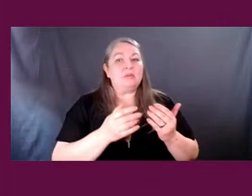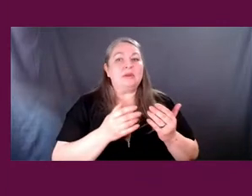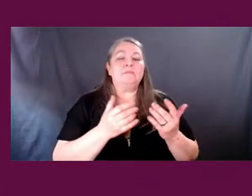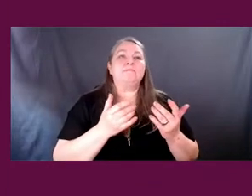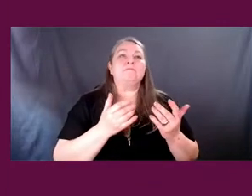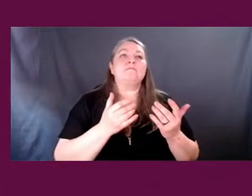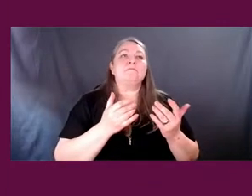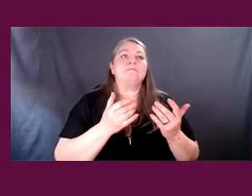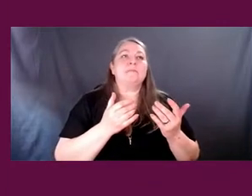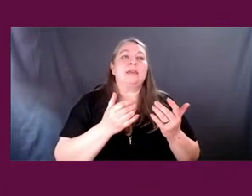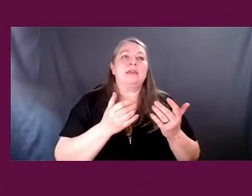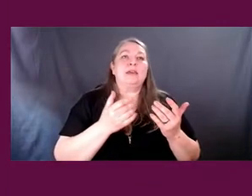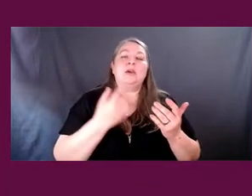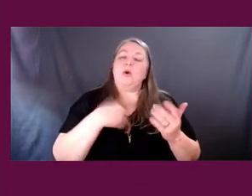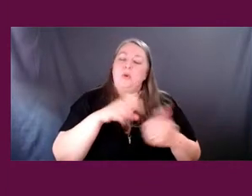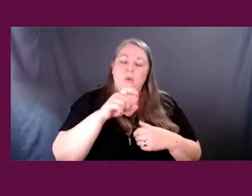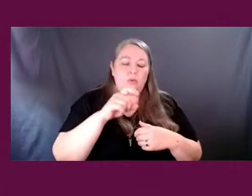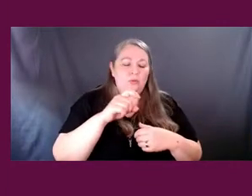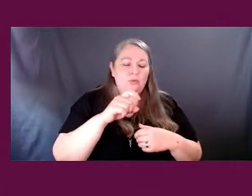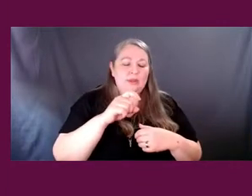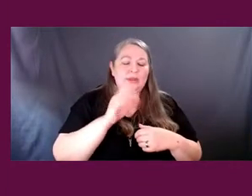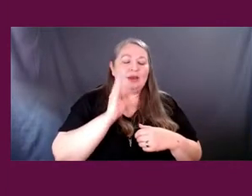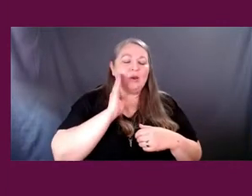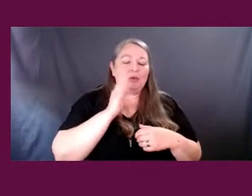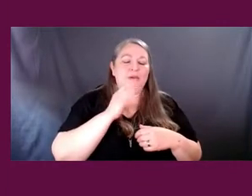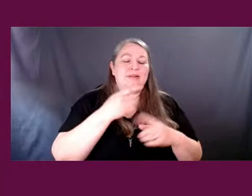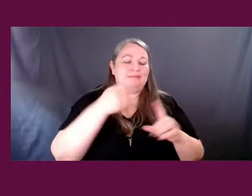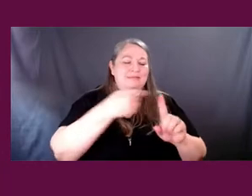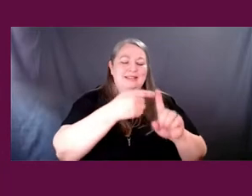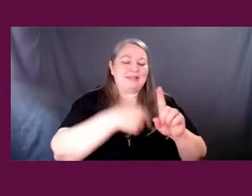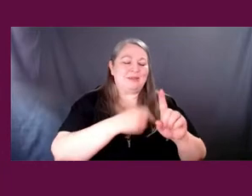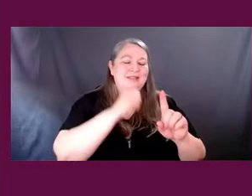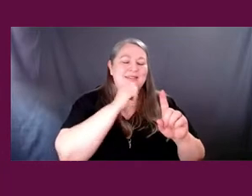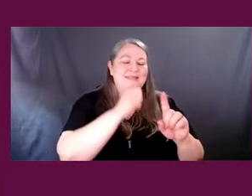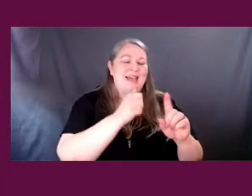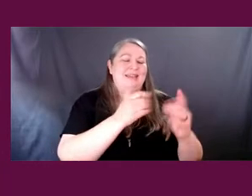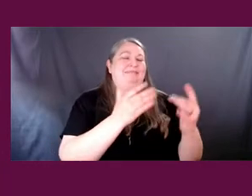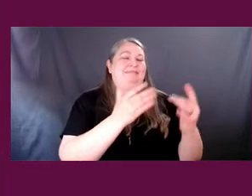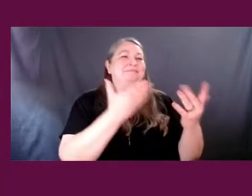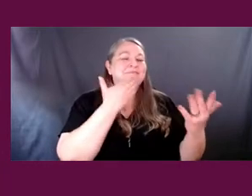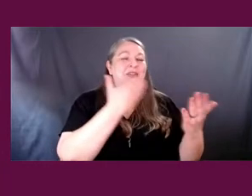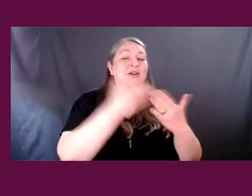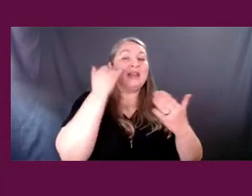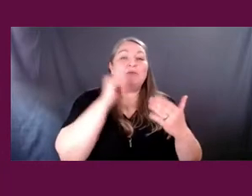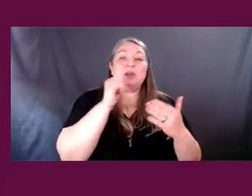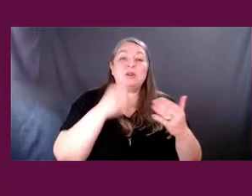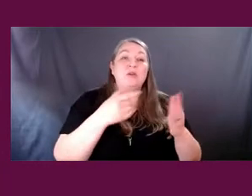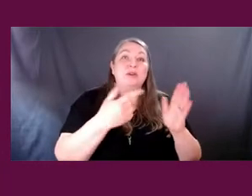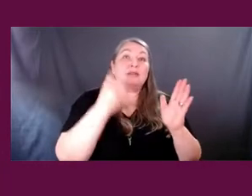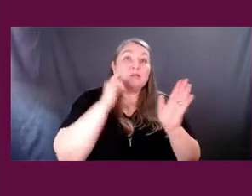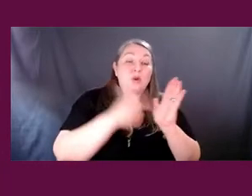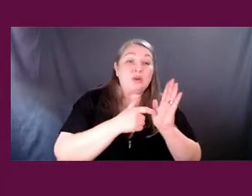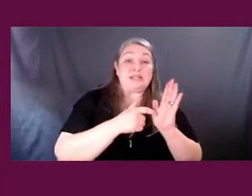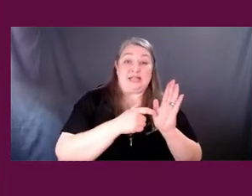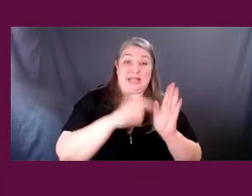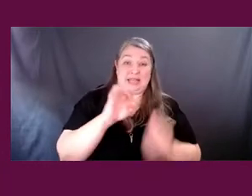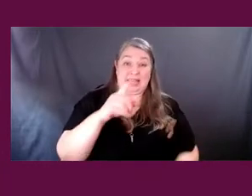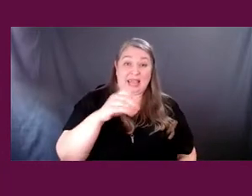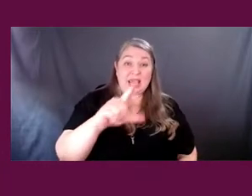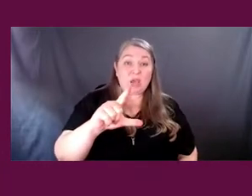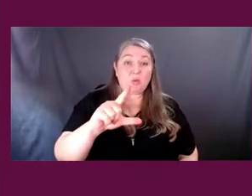we would be doing this month a disservice without acknowledging Equal Pay Day, which recently passed on March